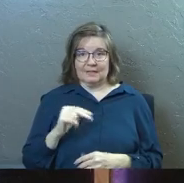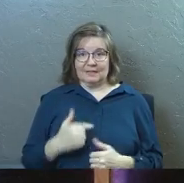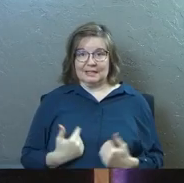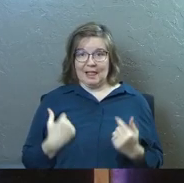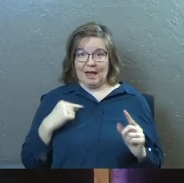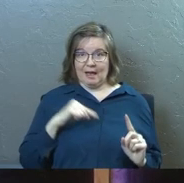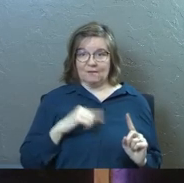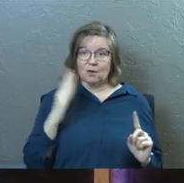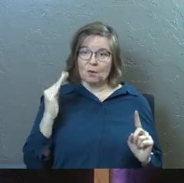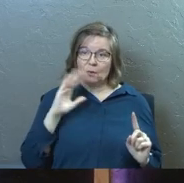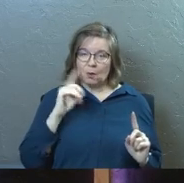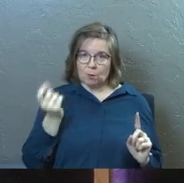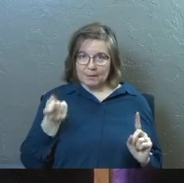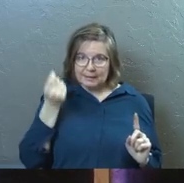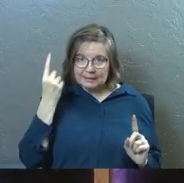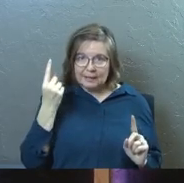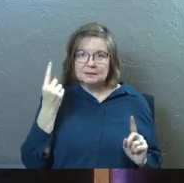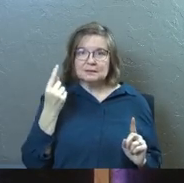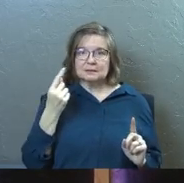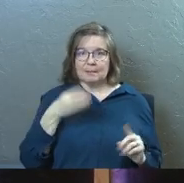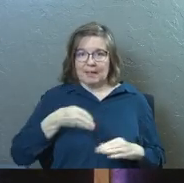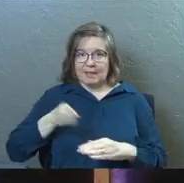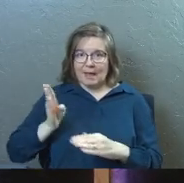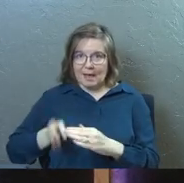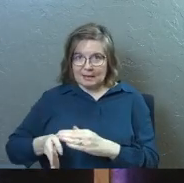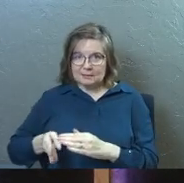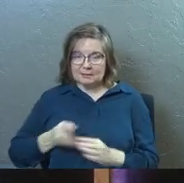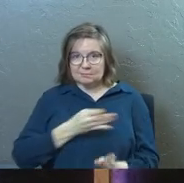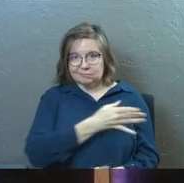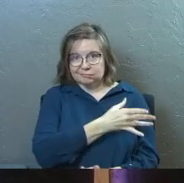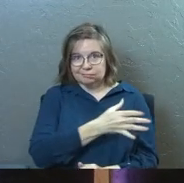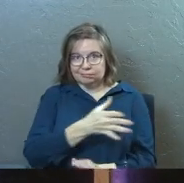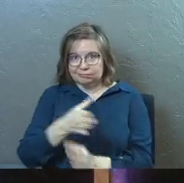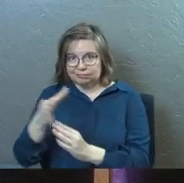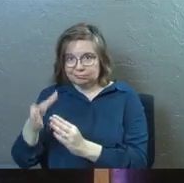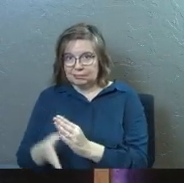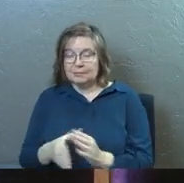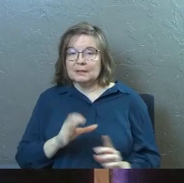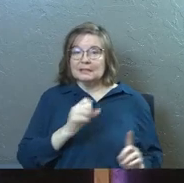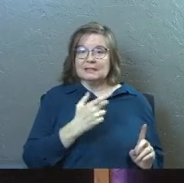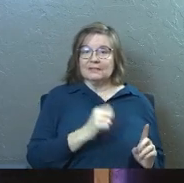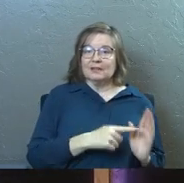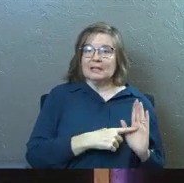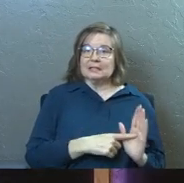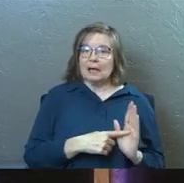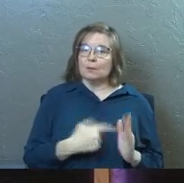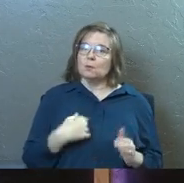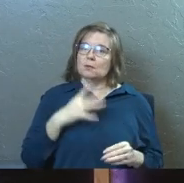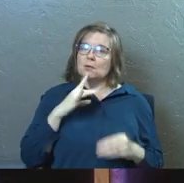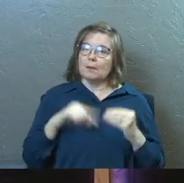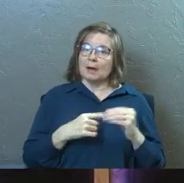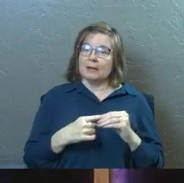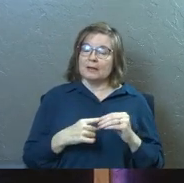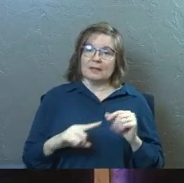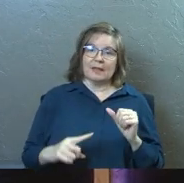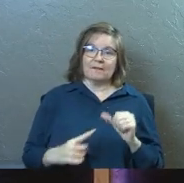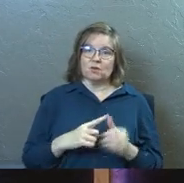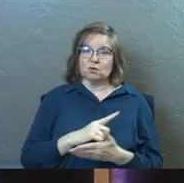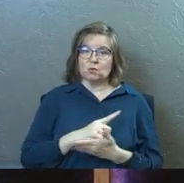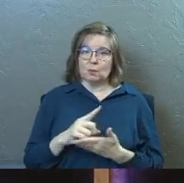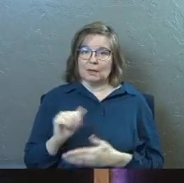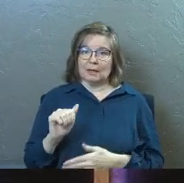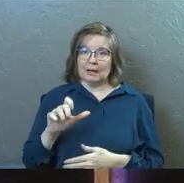life, and hopefully it's going to make sense all by the end of this. Stephen is an example, and we talked about this in the very first